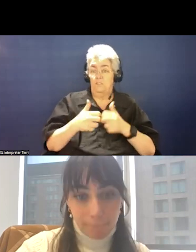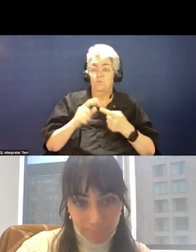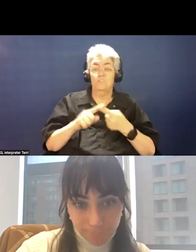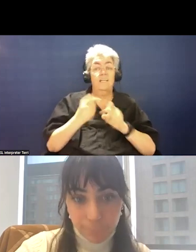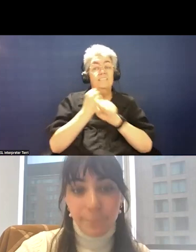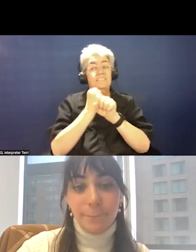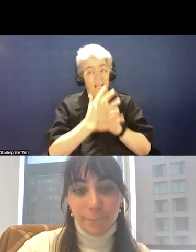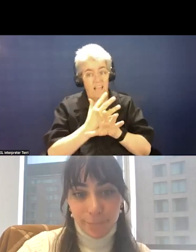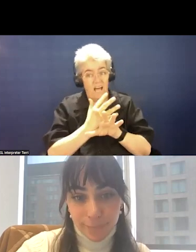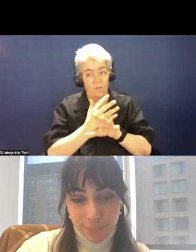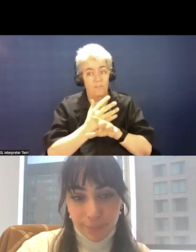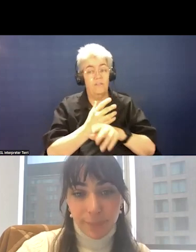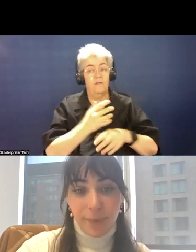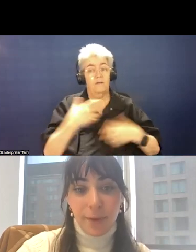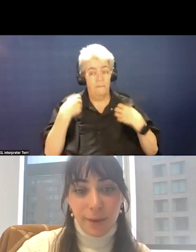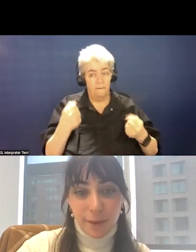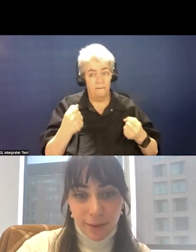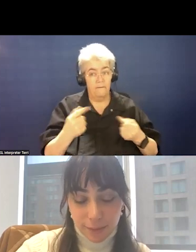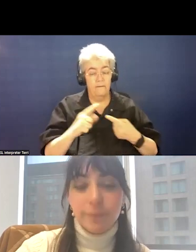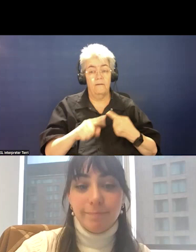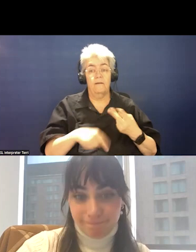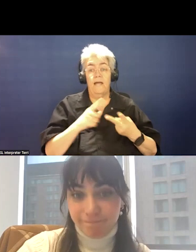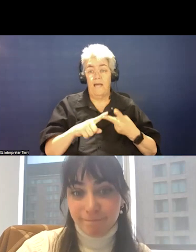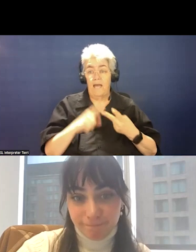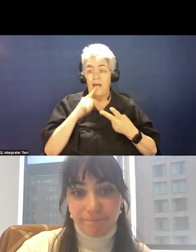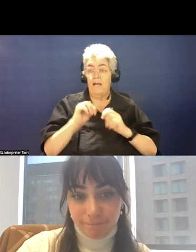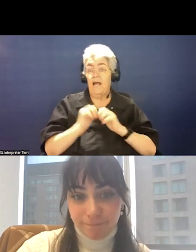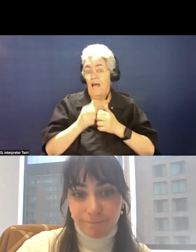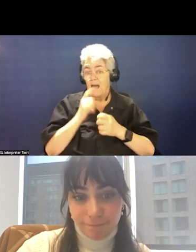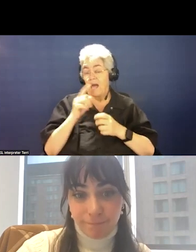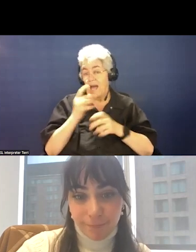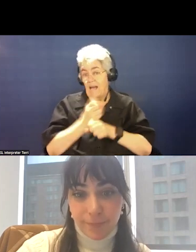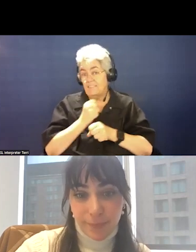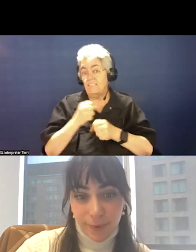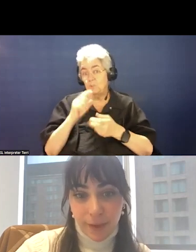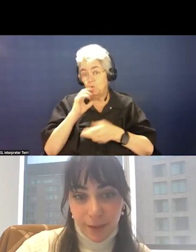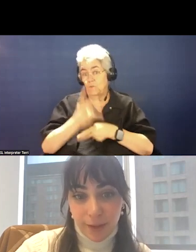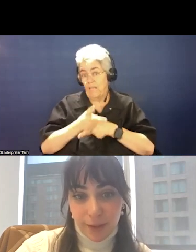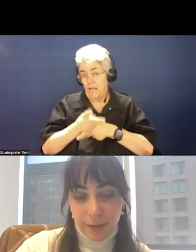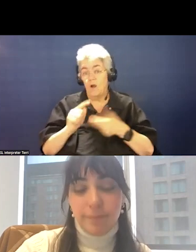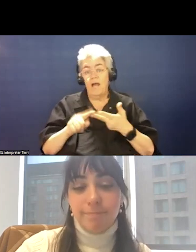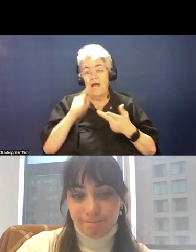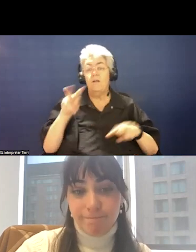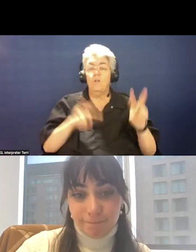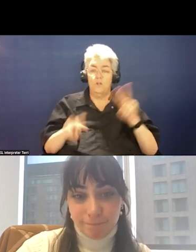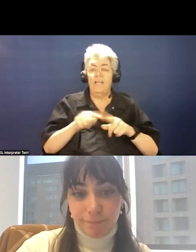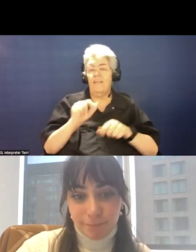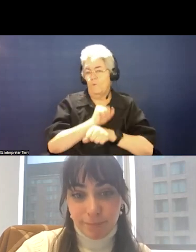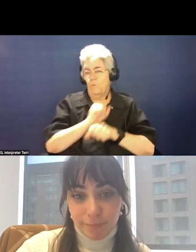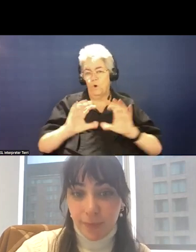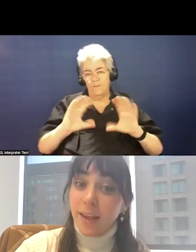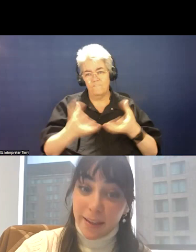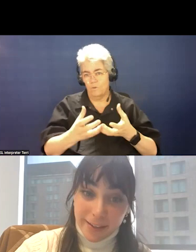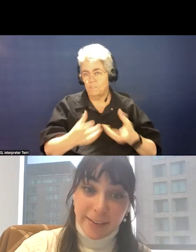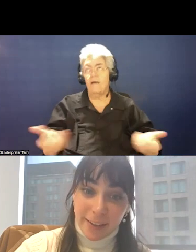being one of them. You also mentioned about access to care, huge issue. And as well, looking at workforce. There isn't a state we don't talk